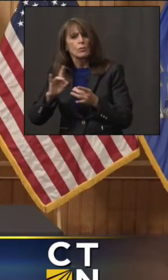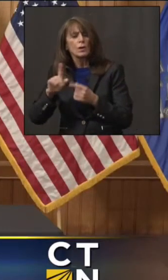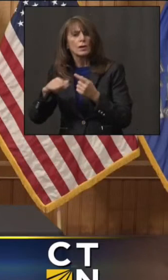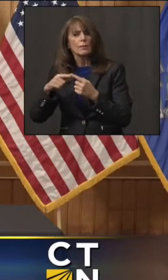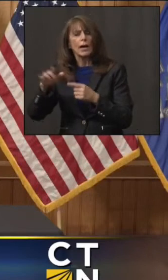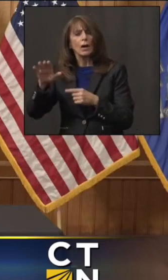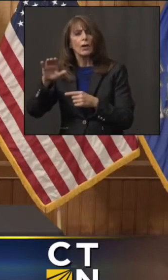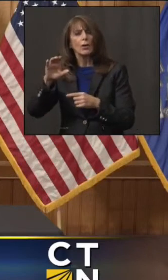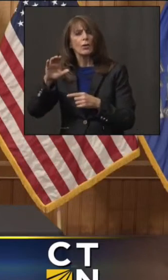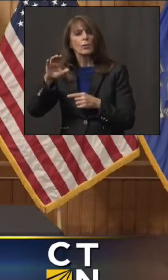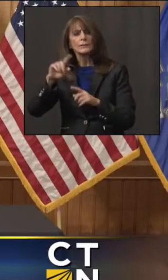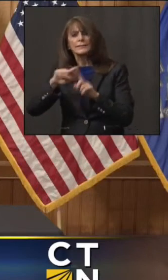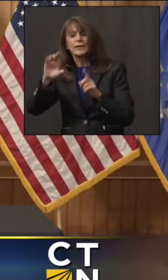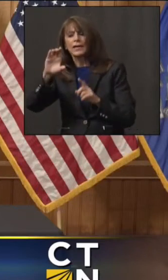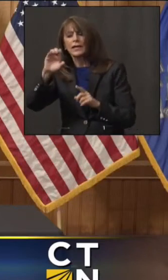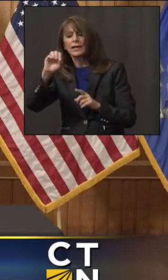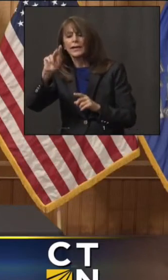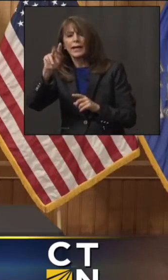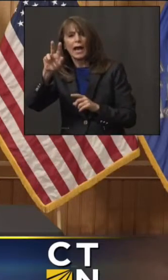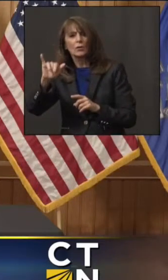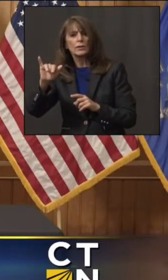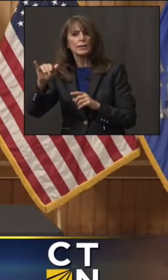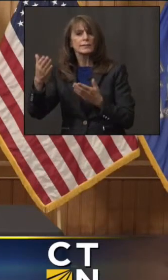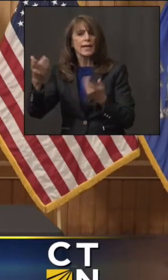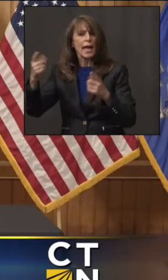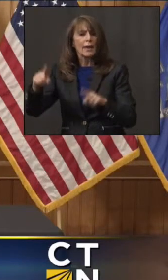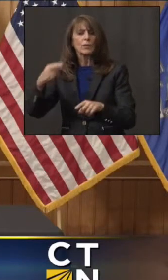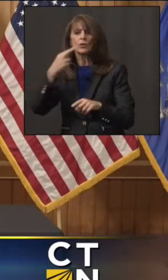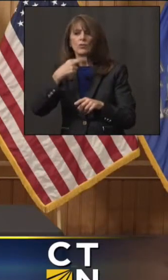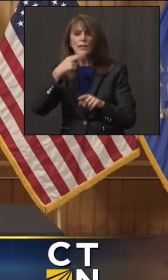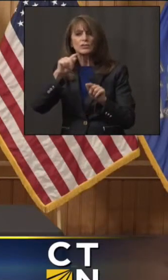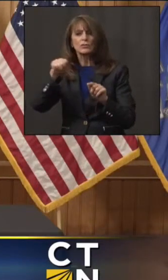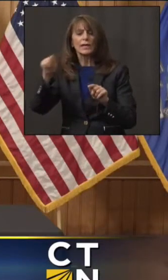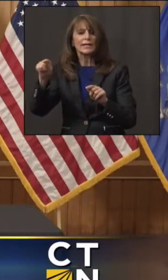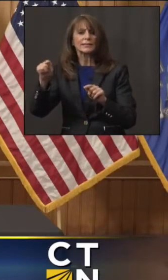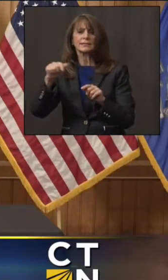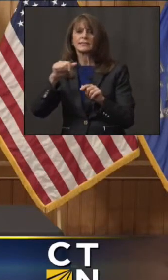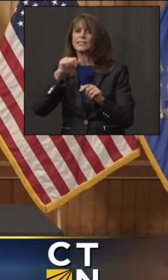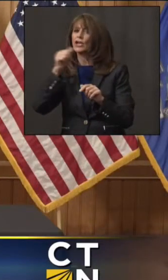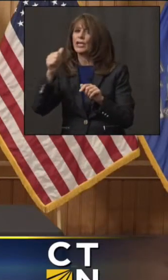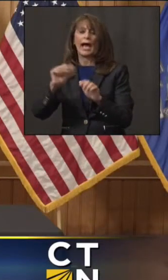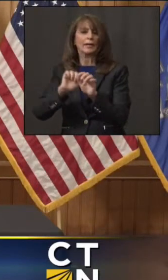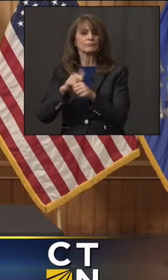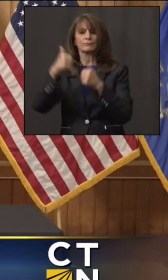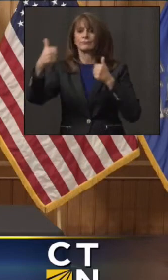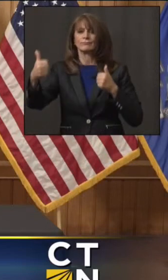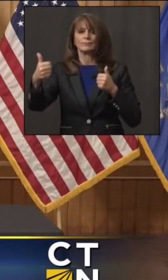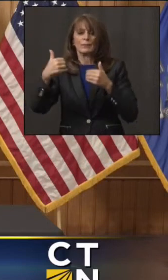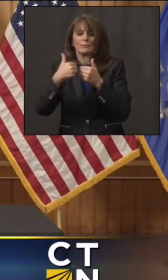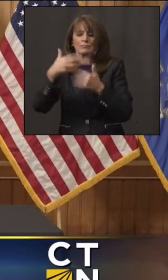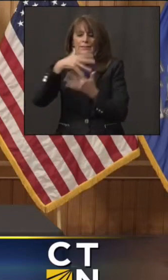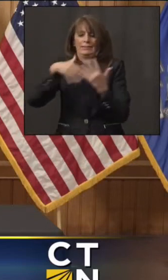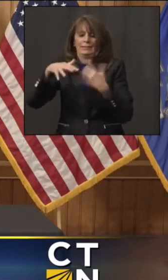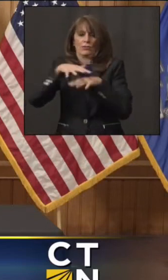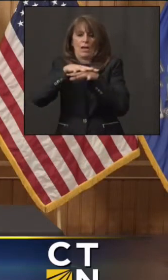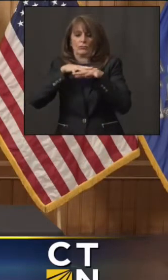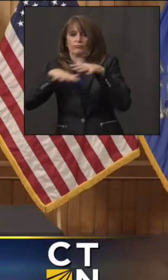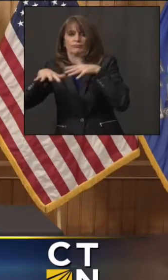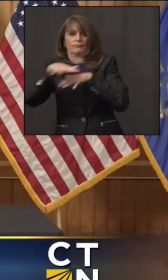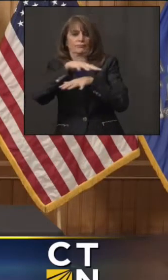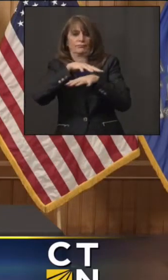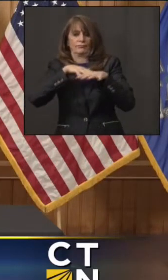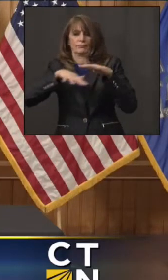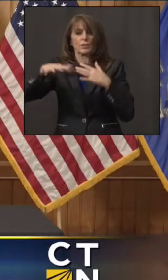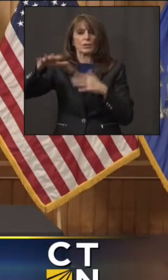of things happening at places with restaurant venues that weren't exactly socially distanced dining, people carousing and